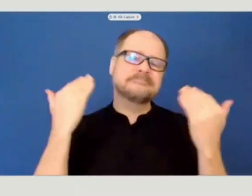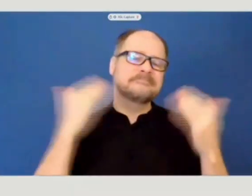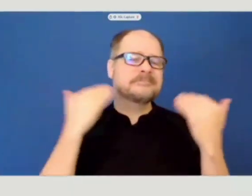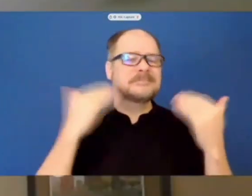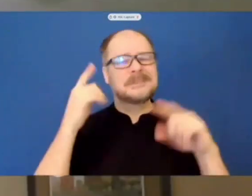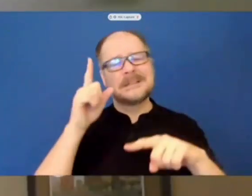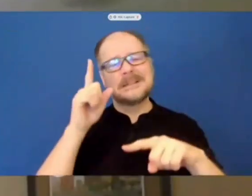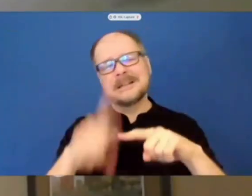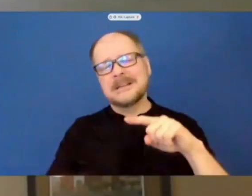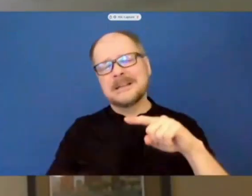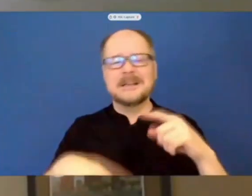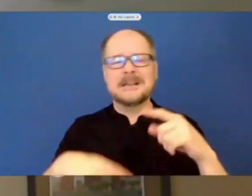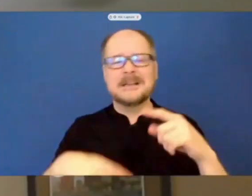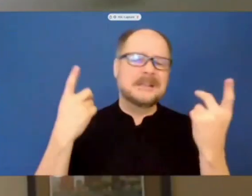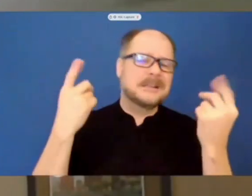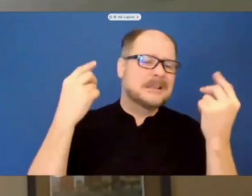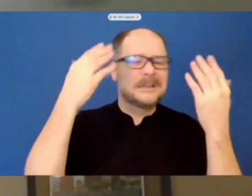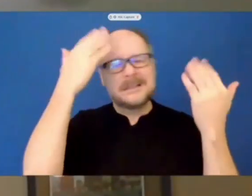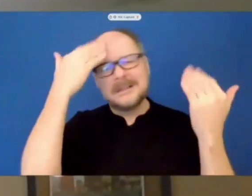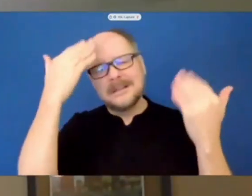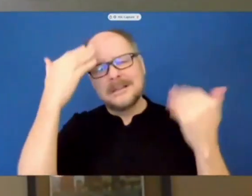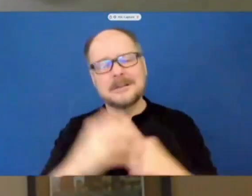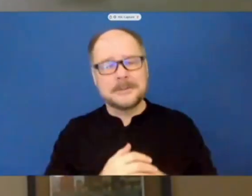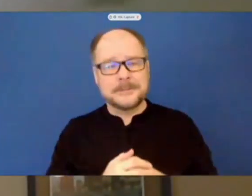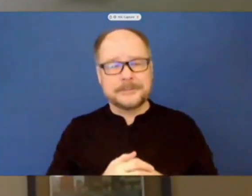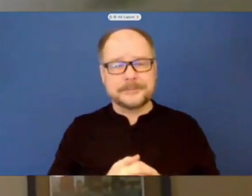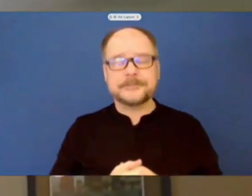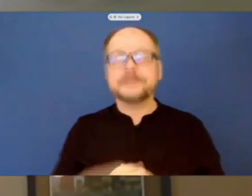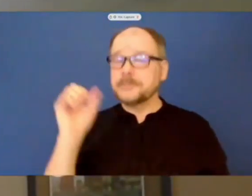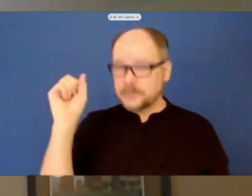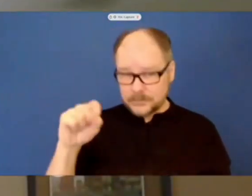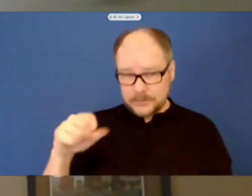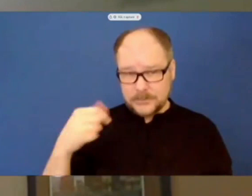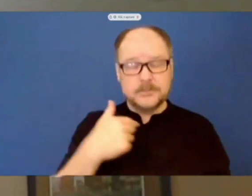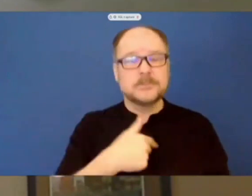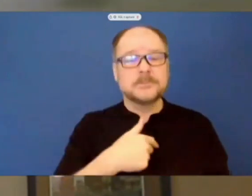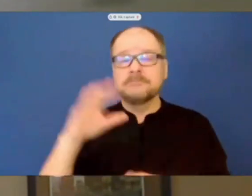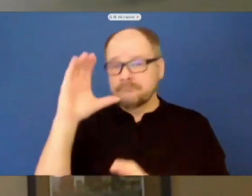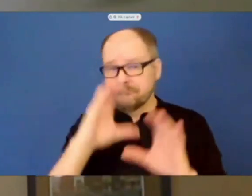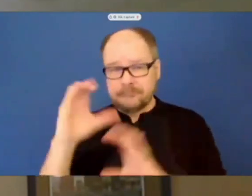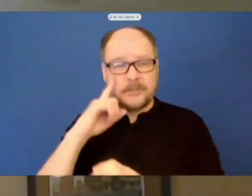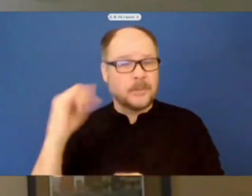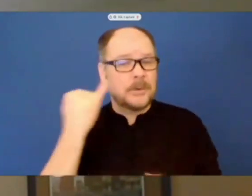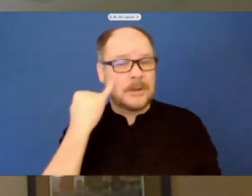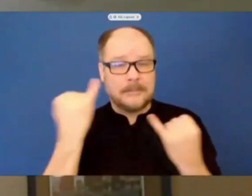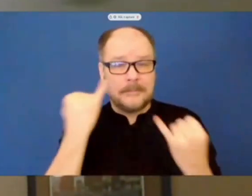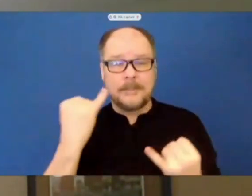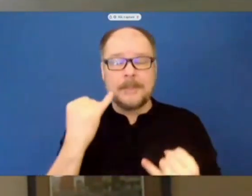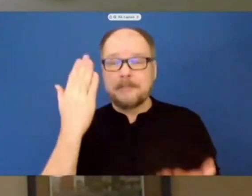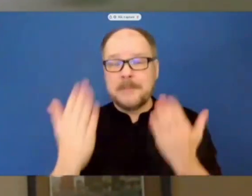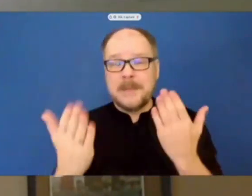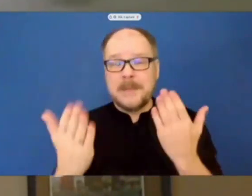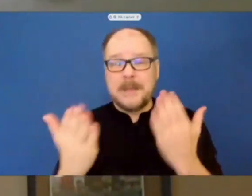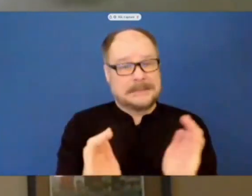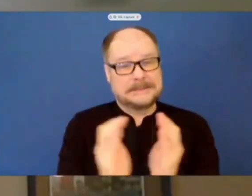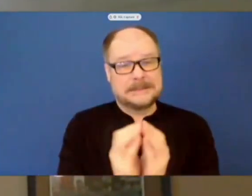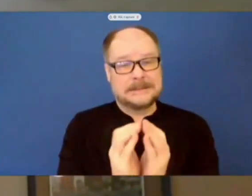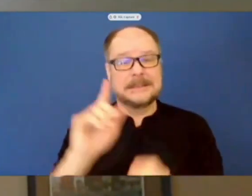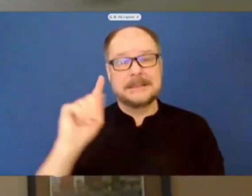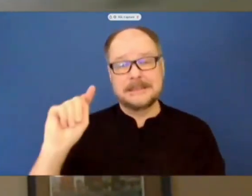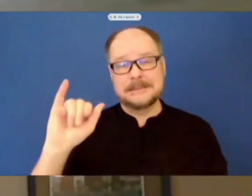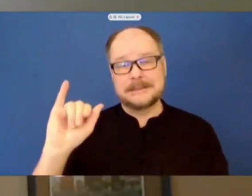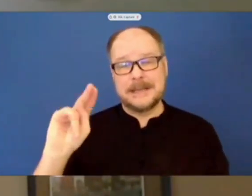are looking at other housing options. We're looking at tiny homes and sort of variations on the tiny home theme,